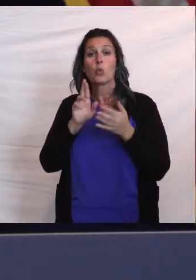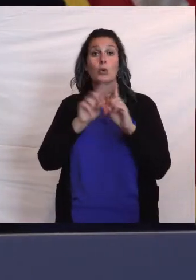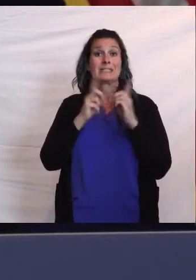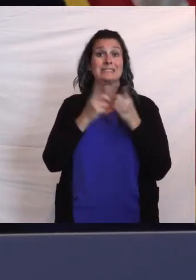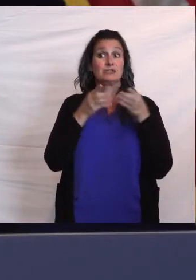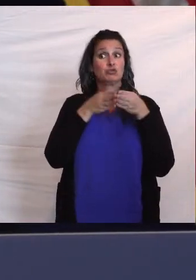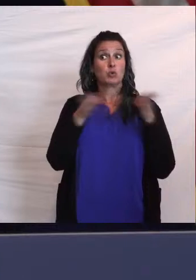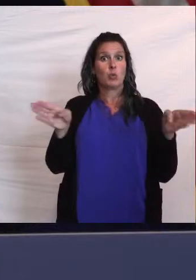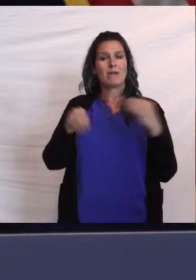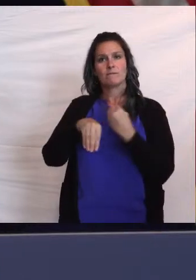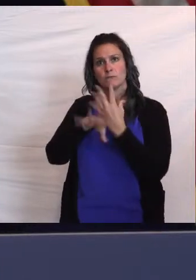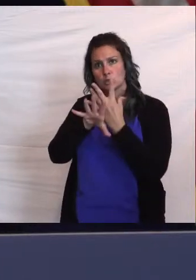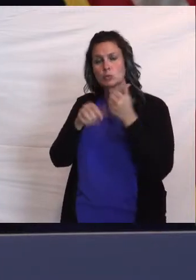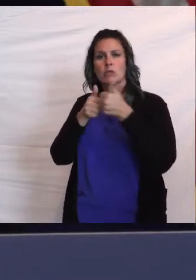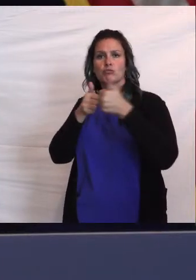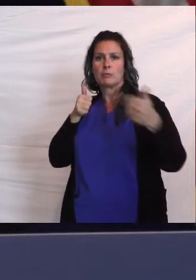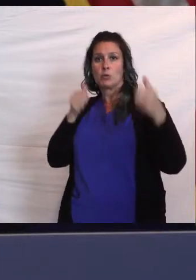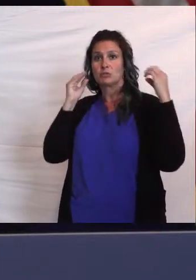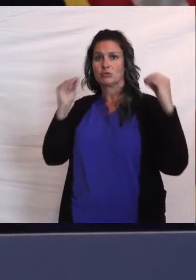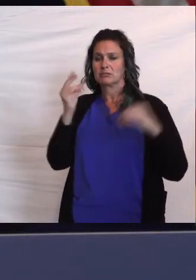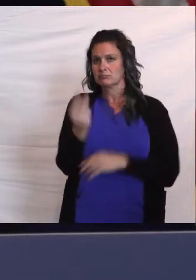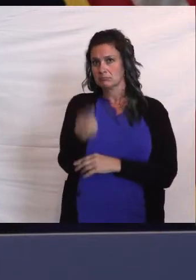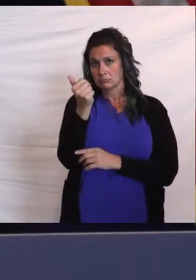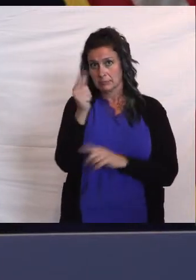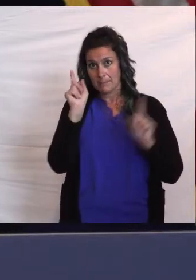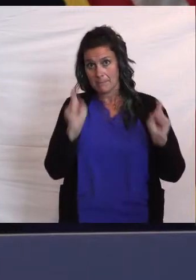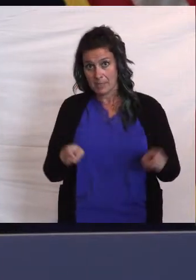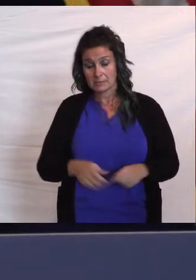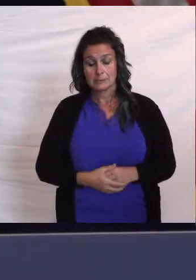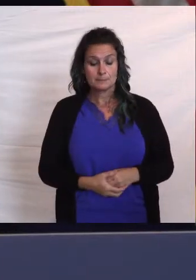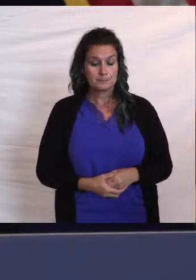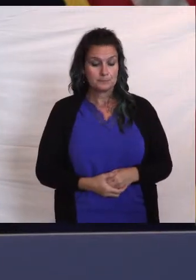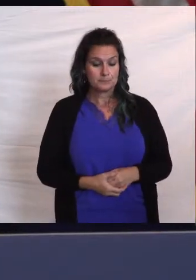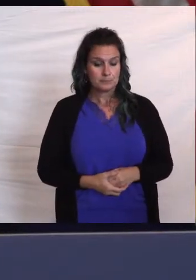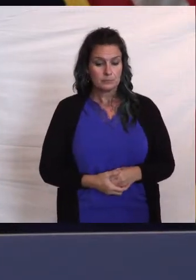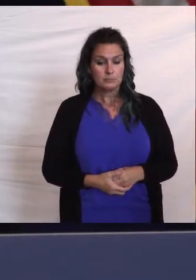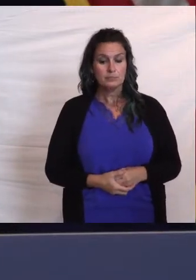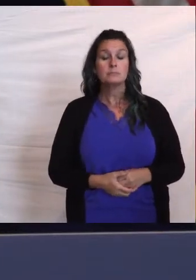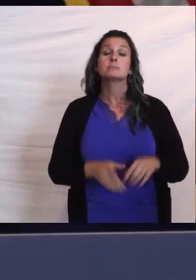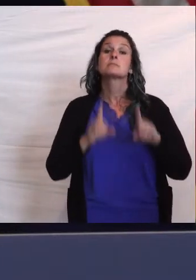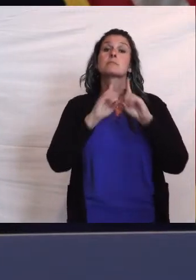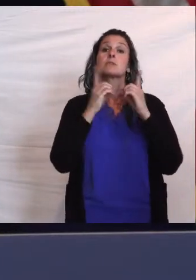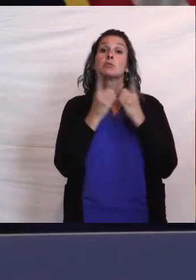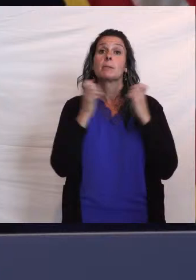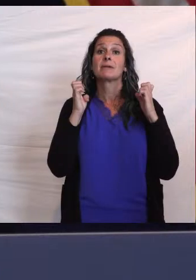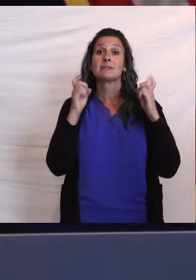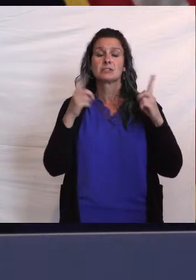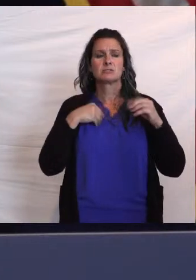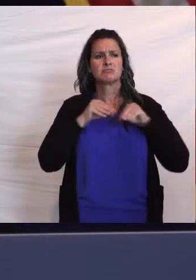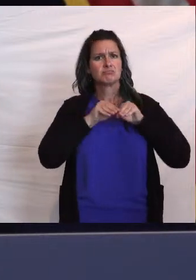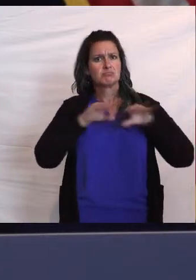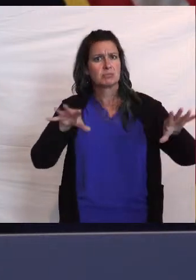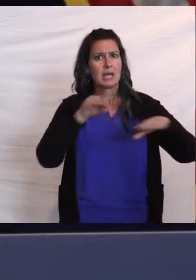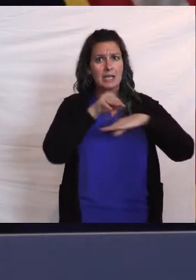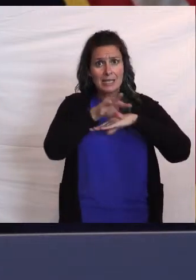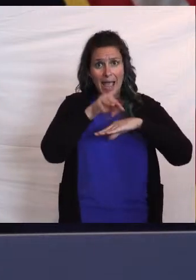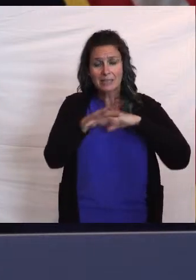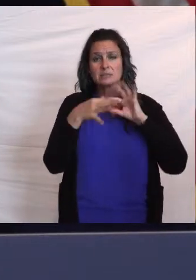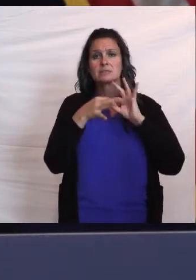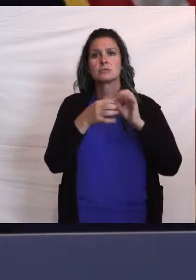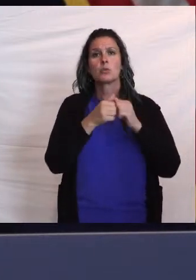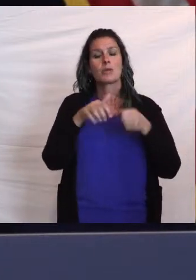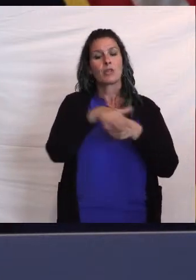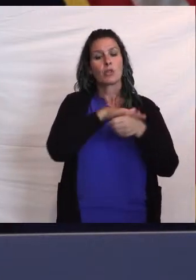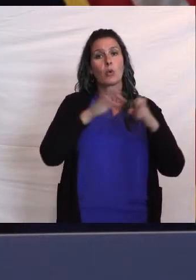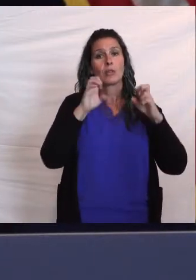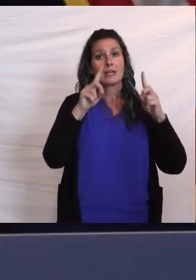district-wide virtual or remote instruction. To that end, the department released guidance for local educational